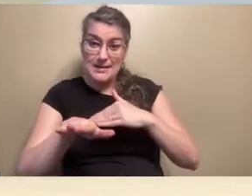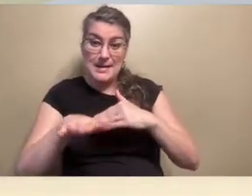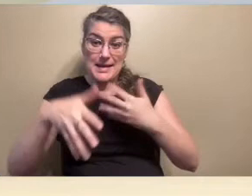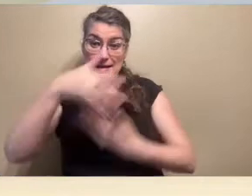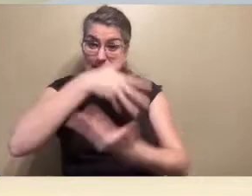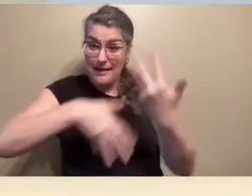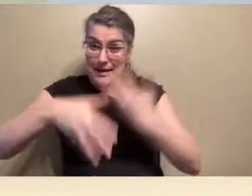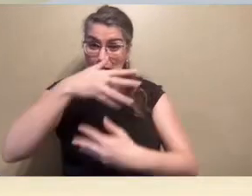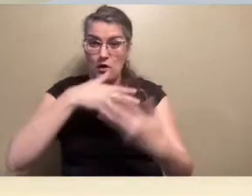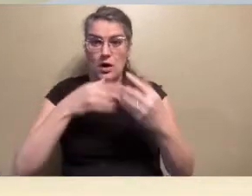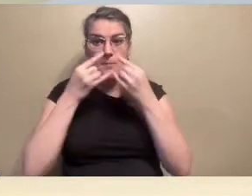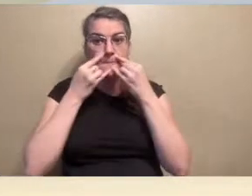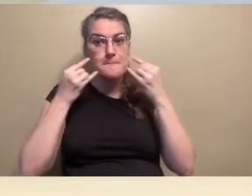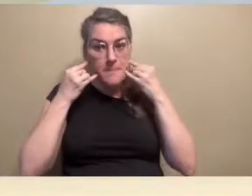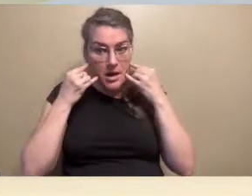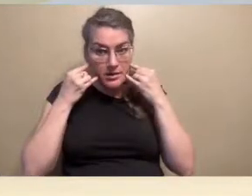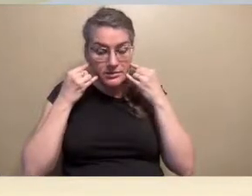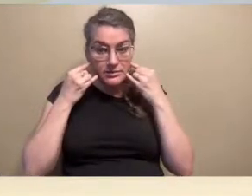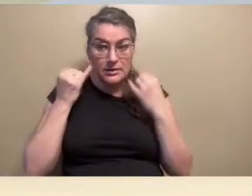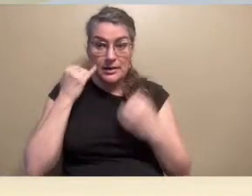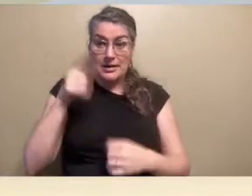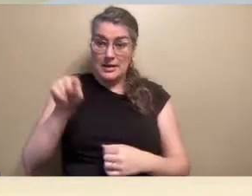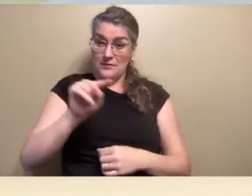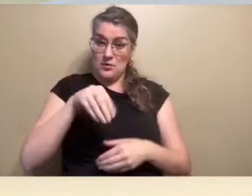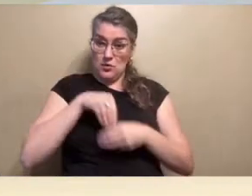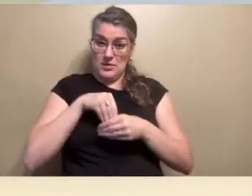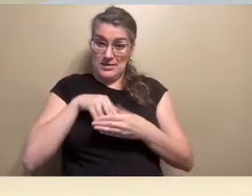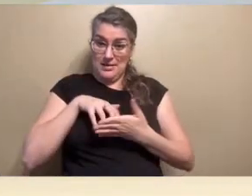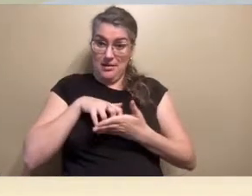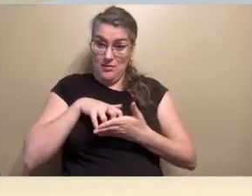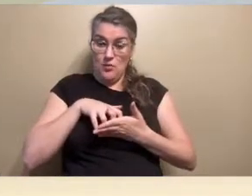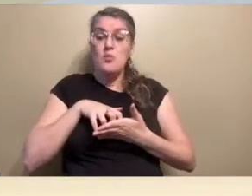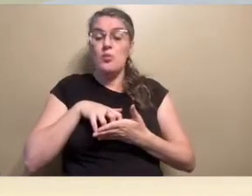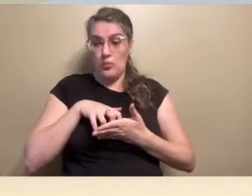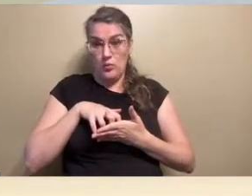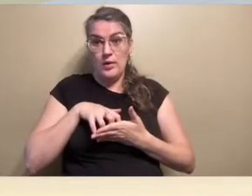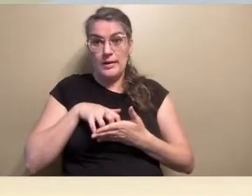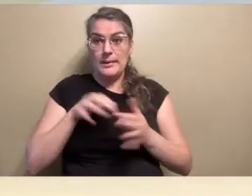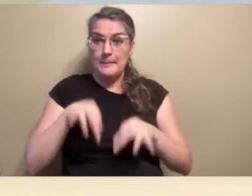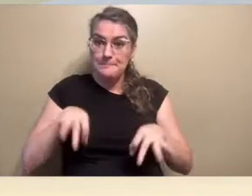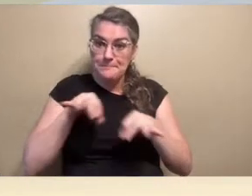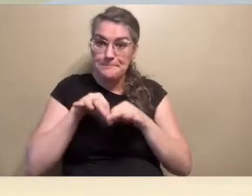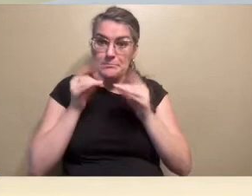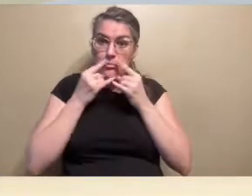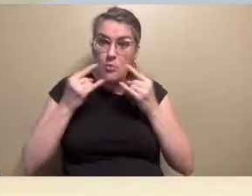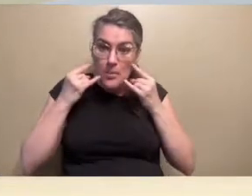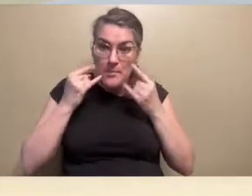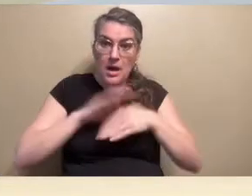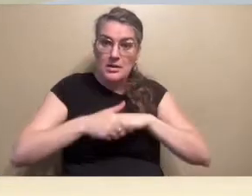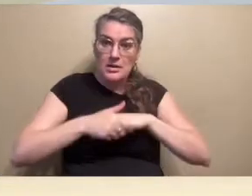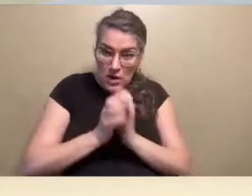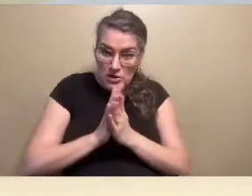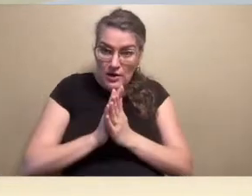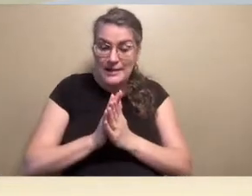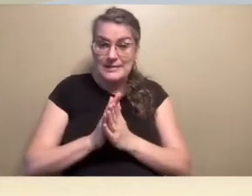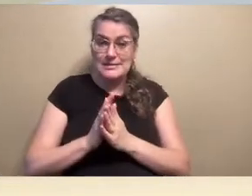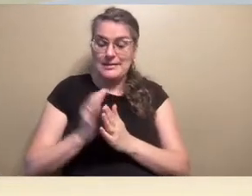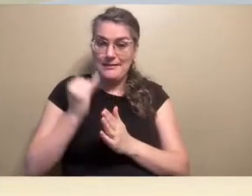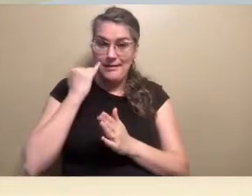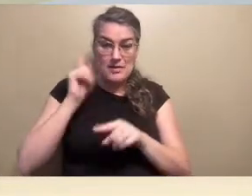if you are immune compromised, and improve ventilation by opening windows and doors if possible. There is